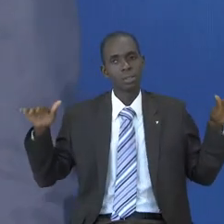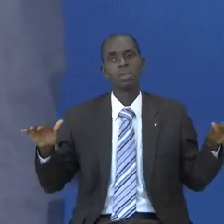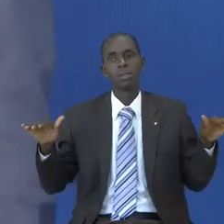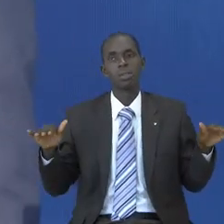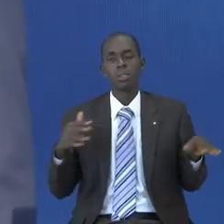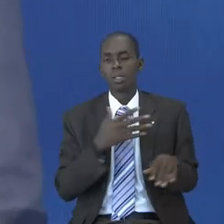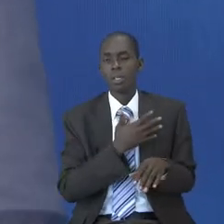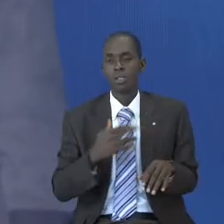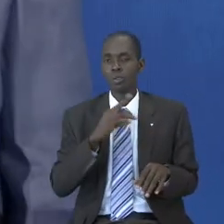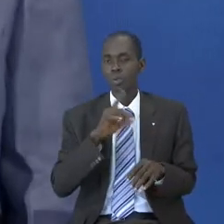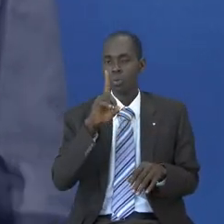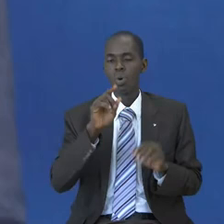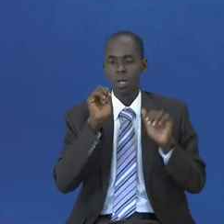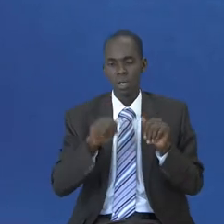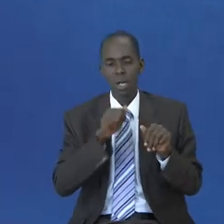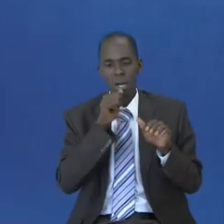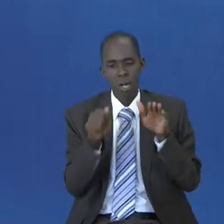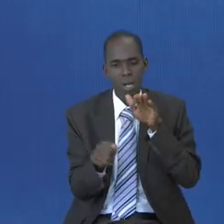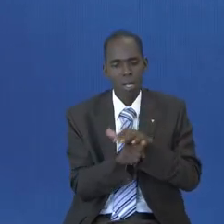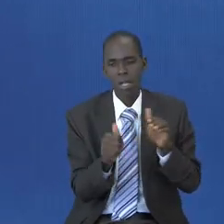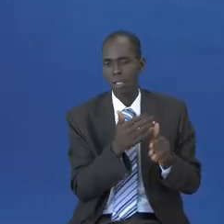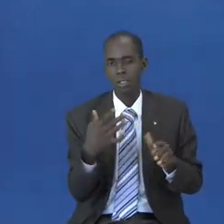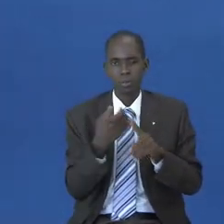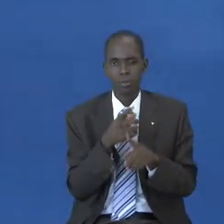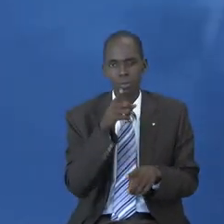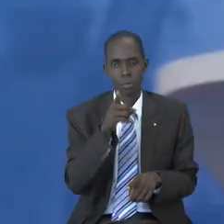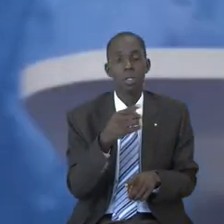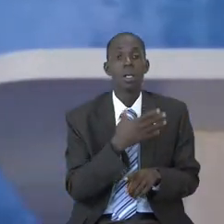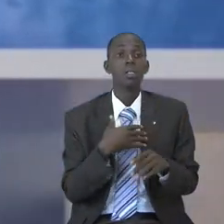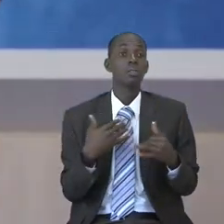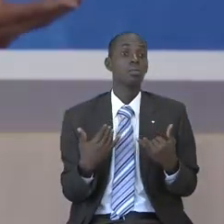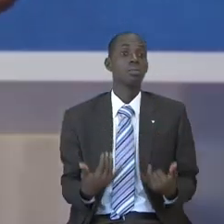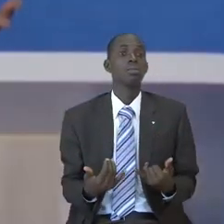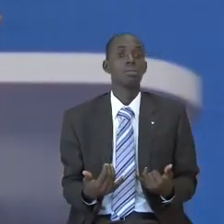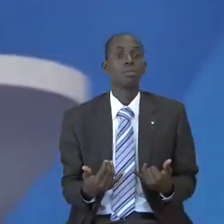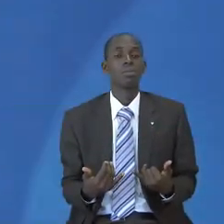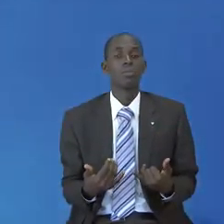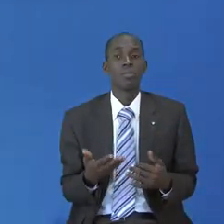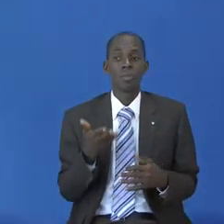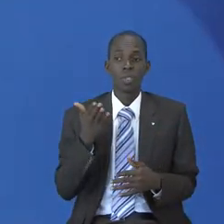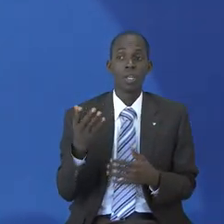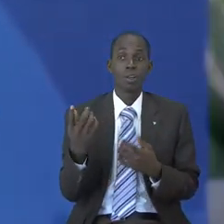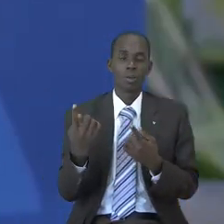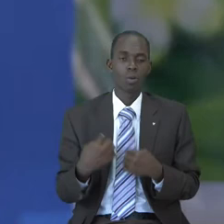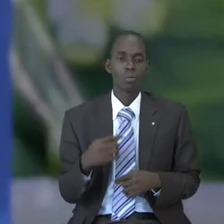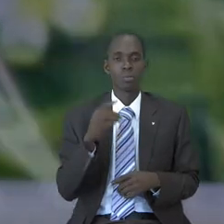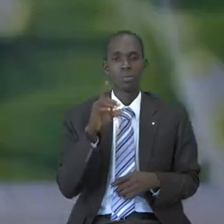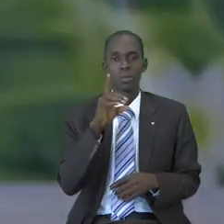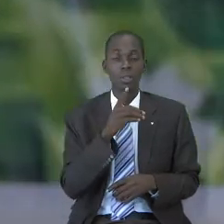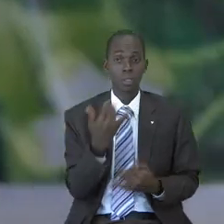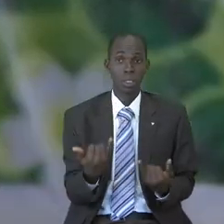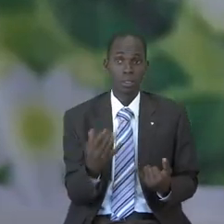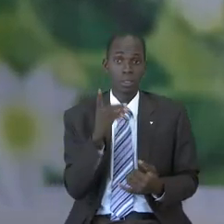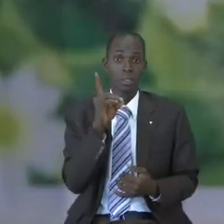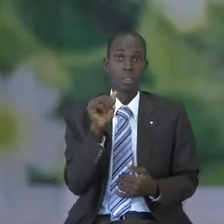can hide anything from you. And now here comes David answering